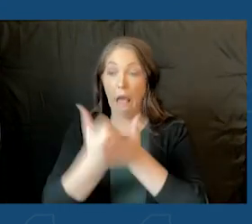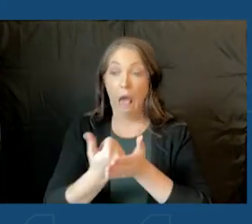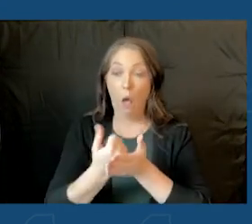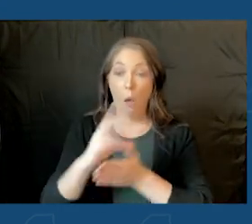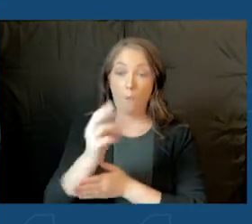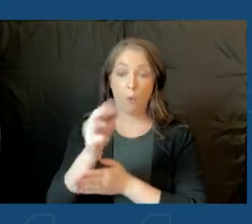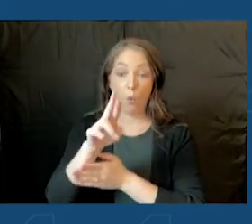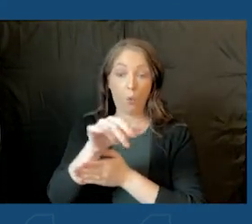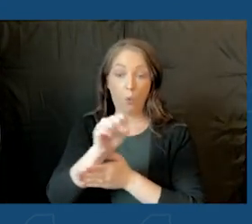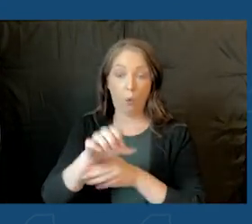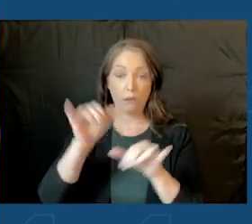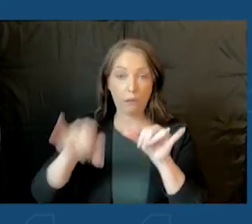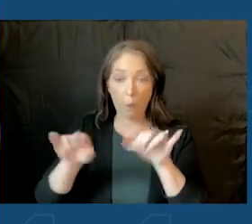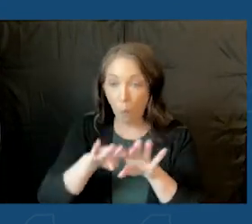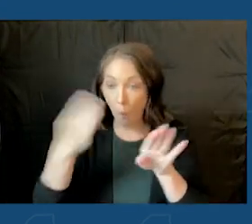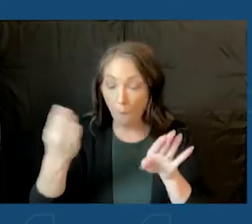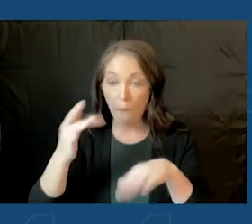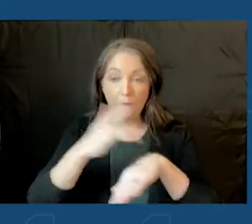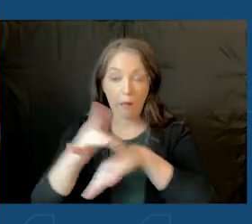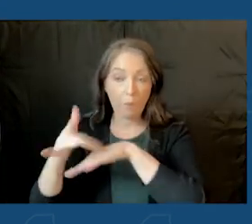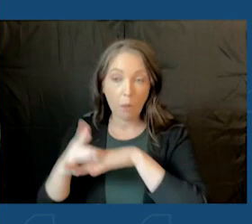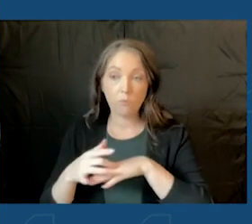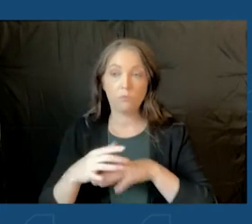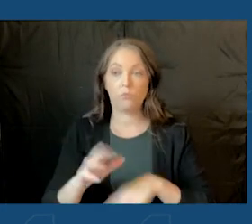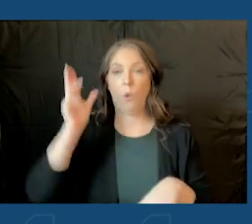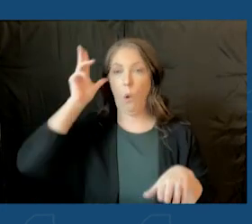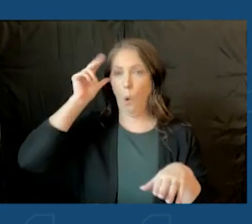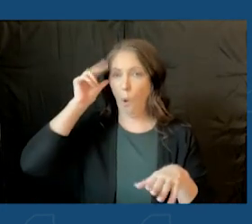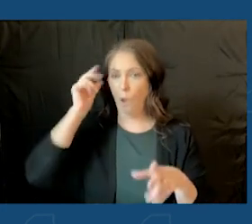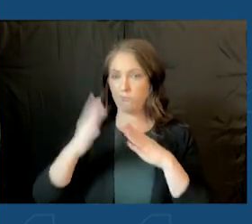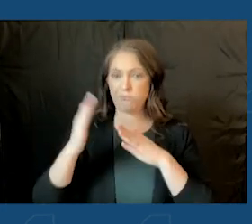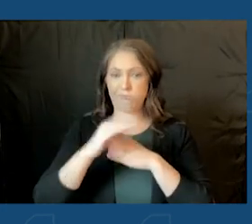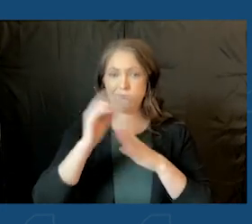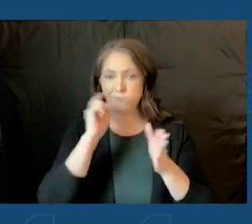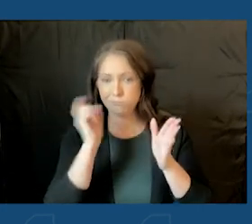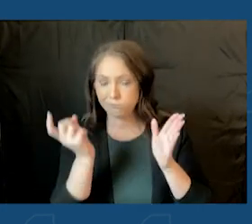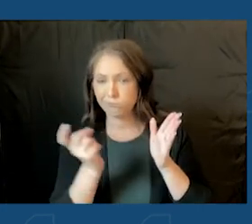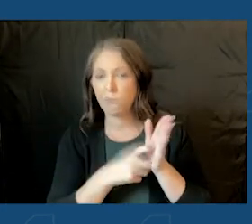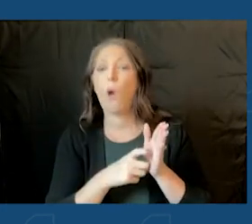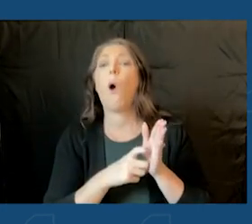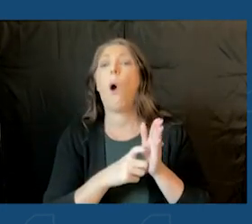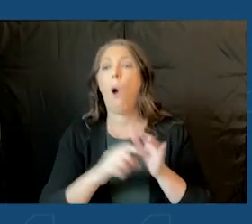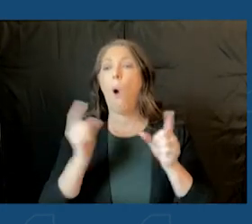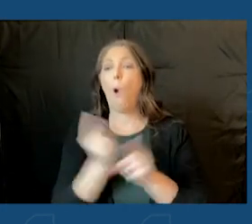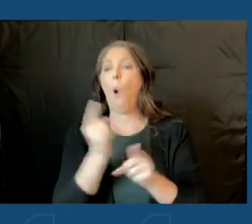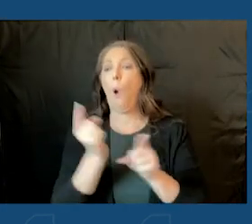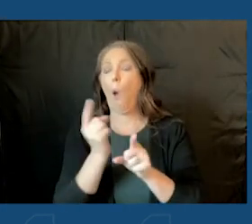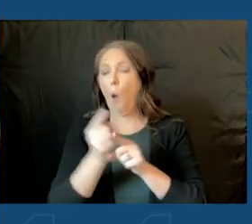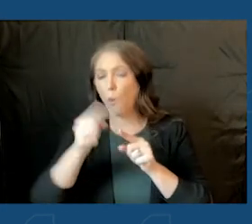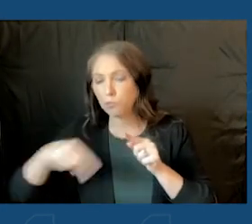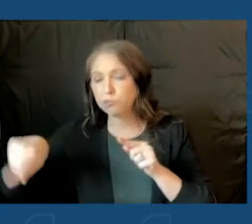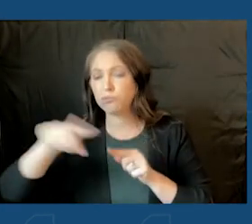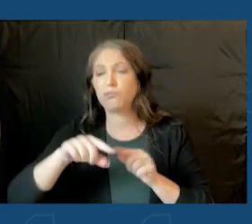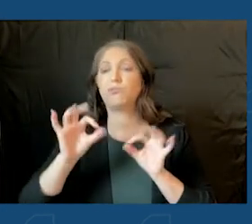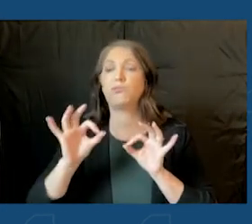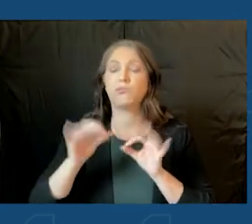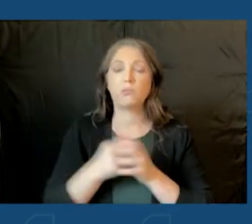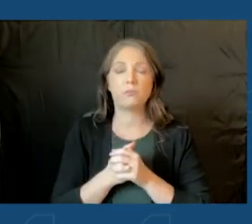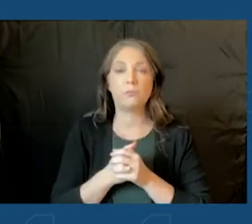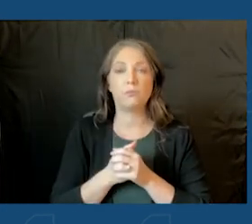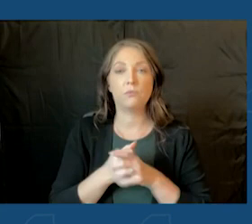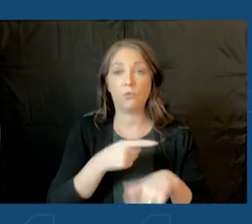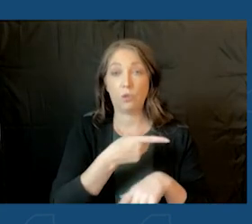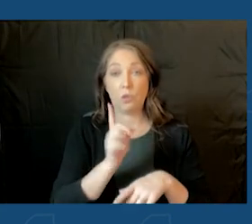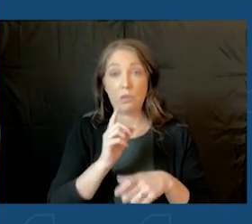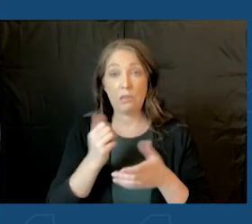open. Her horses were recognized as regular fixtures at the Travers Stakes. She helped the Saratoga meet